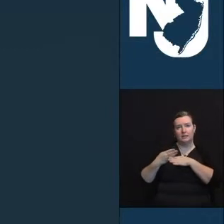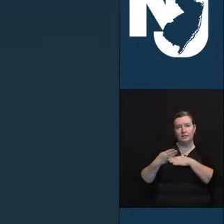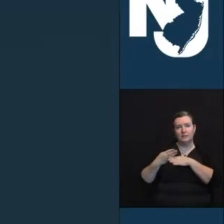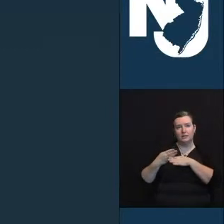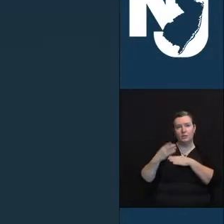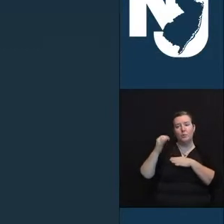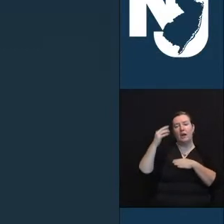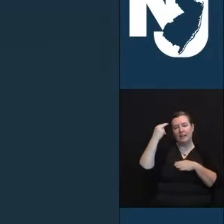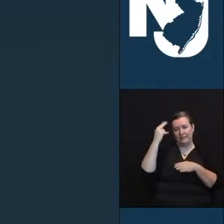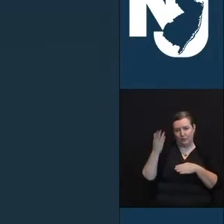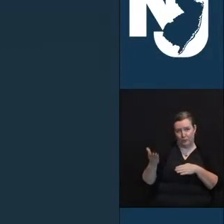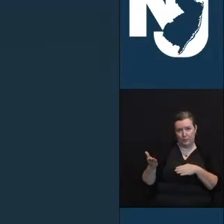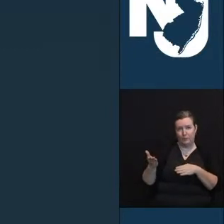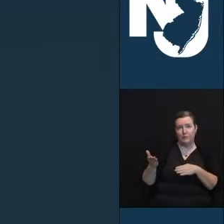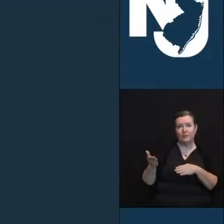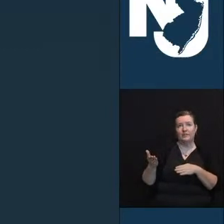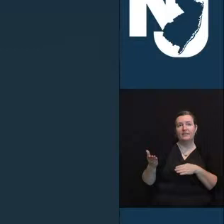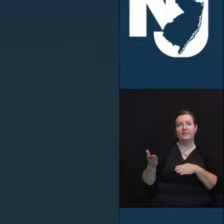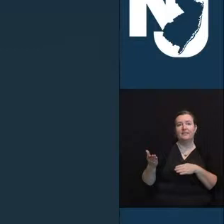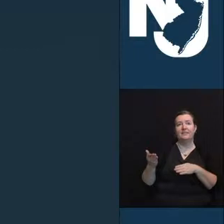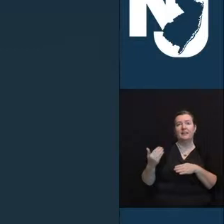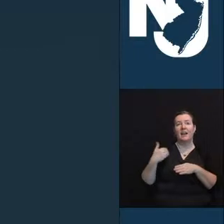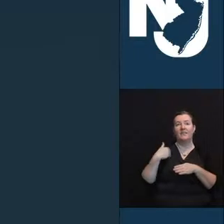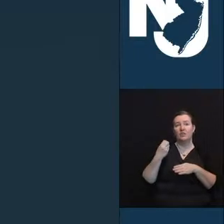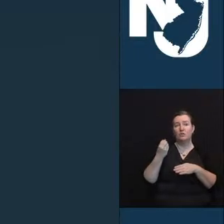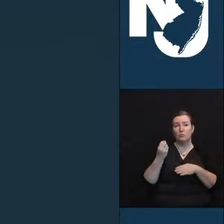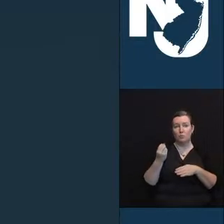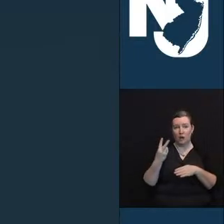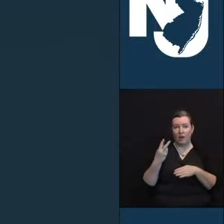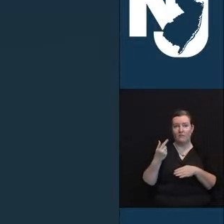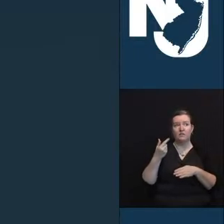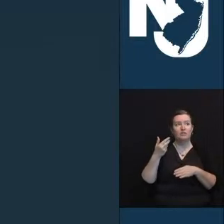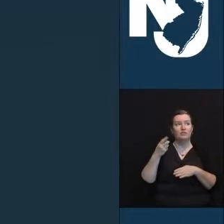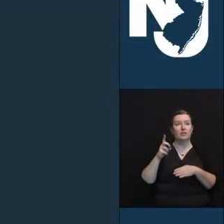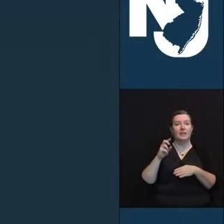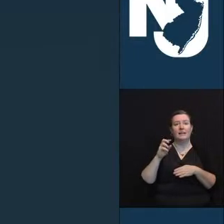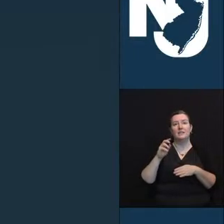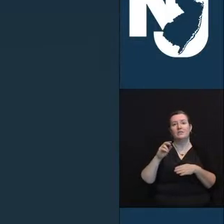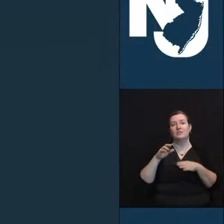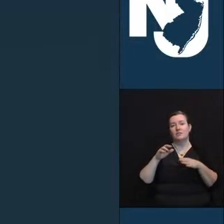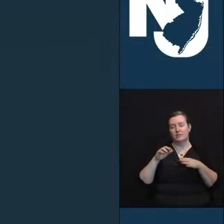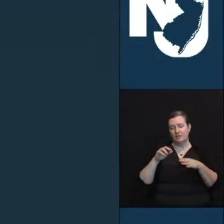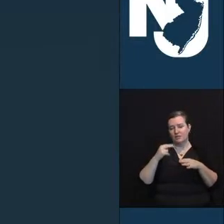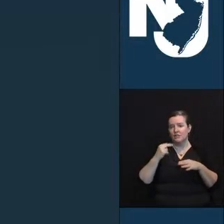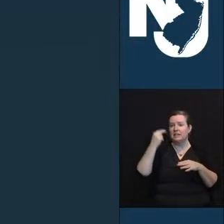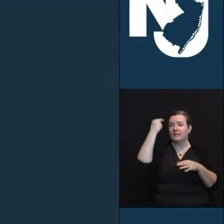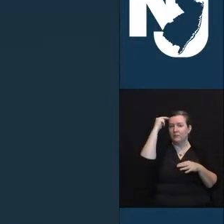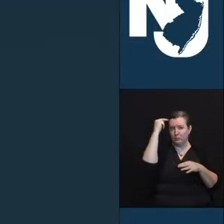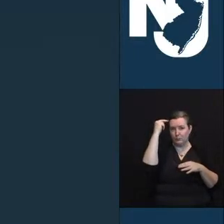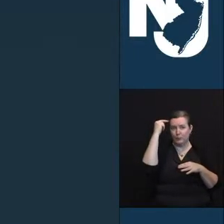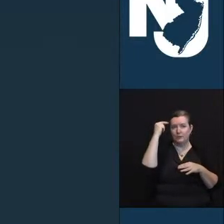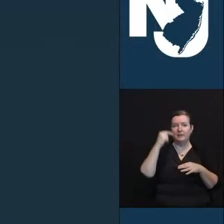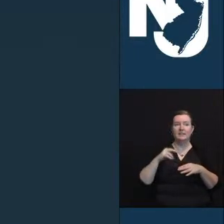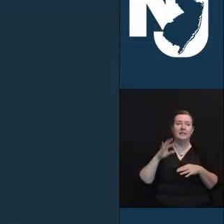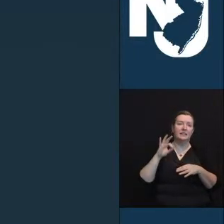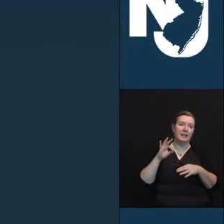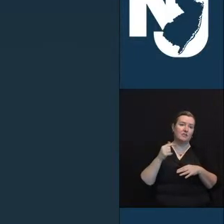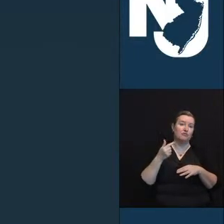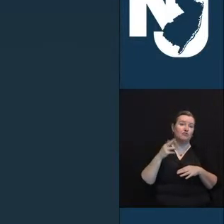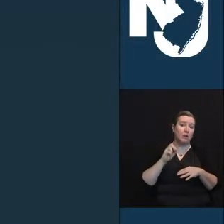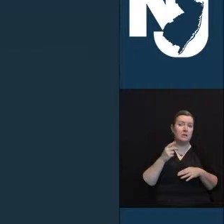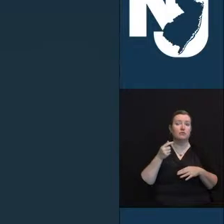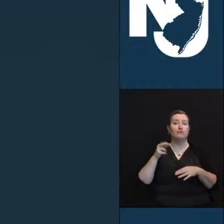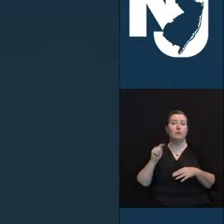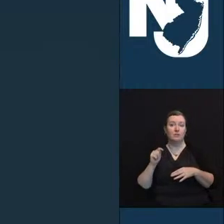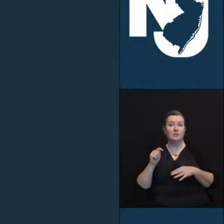by 12 great-niece and nephews, 9 great-great-nieces and nephews, and countless friends.